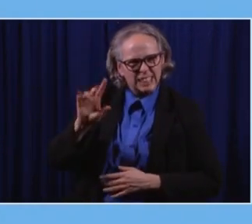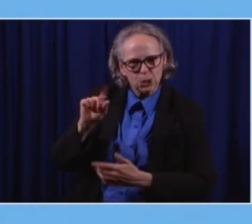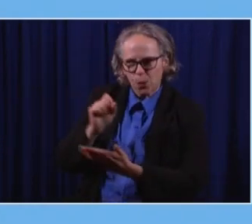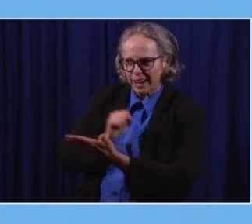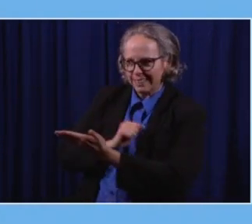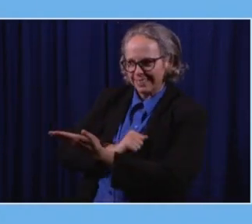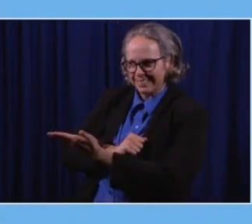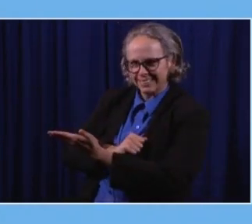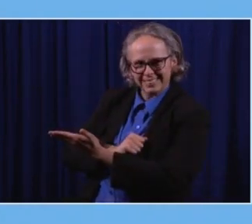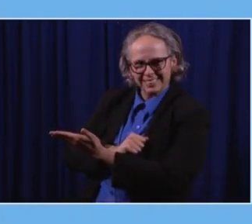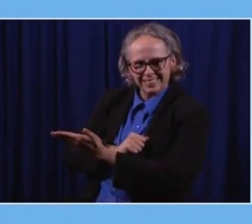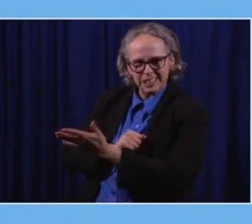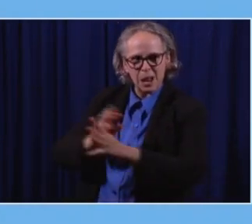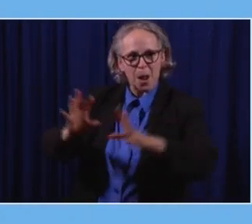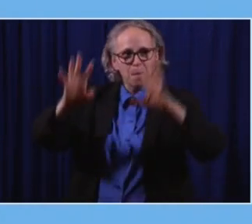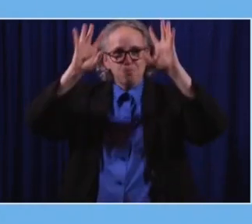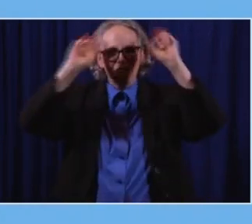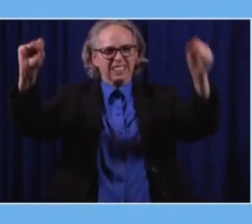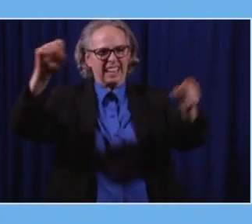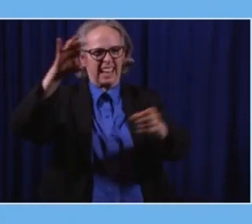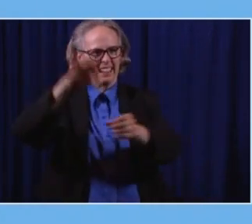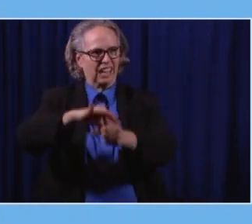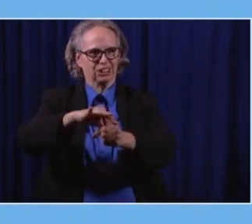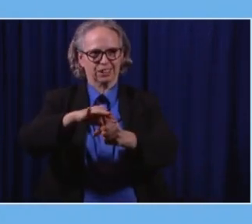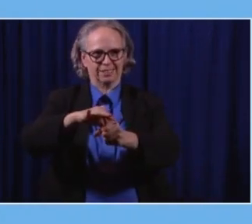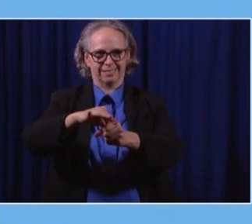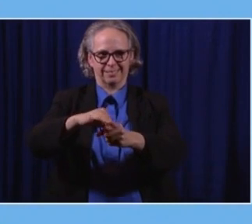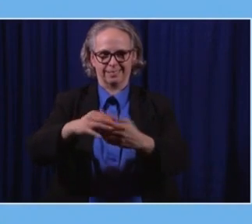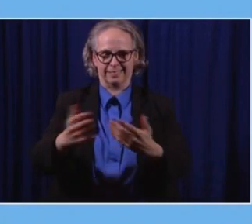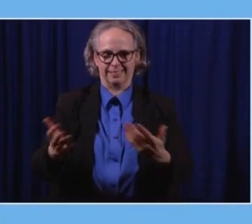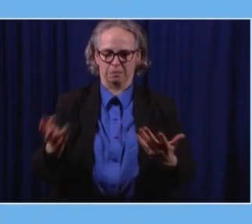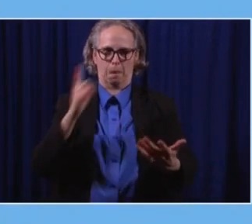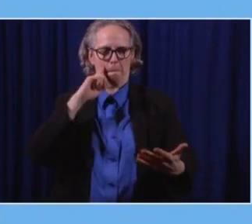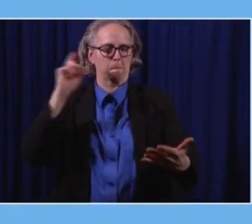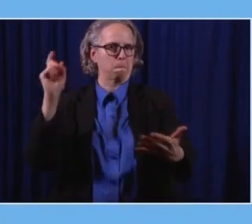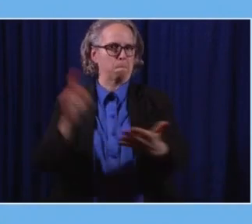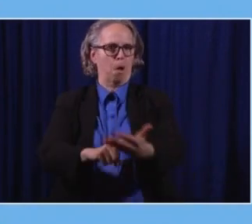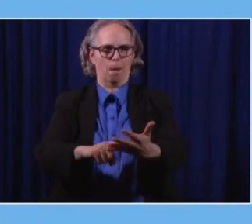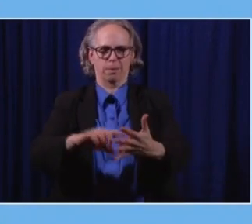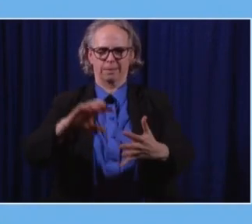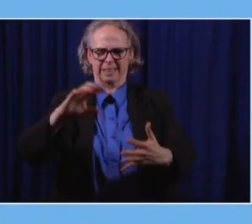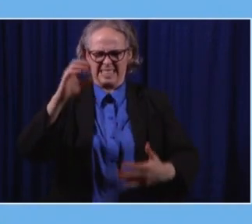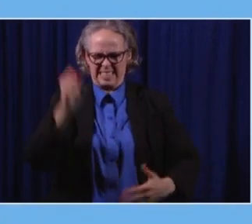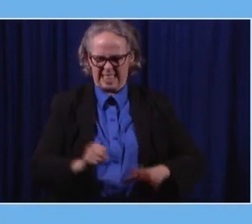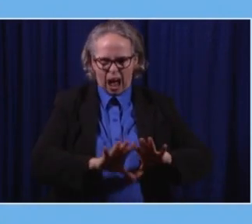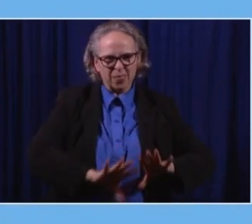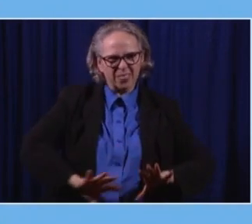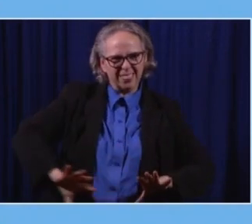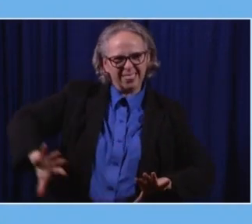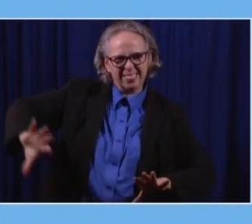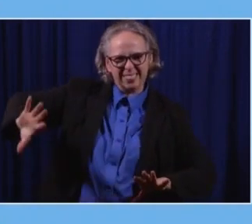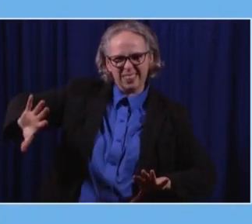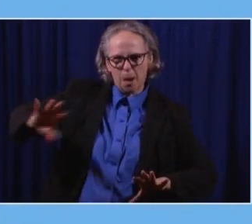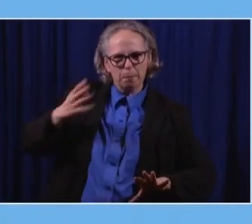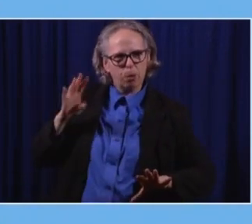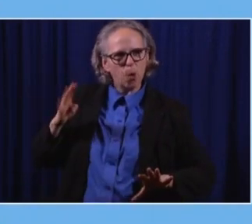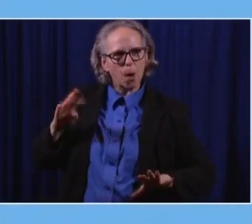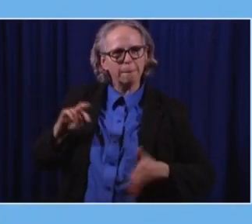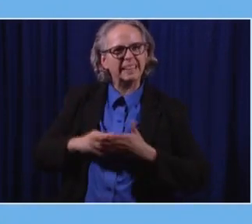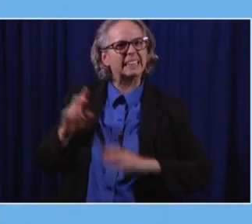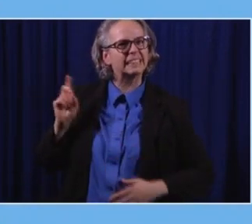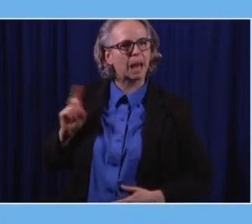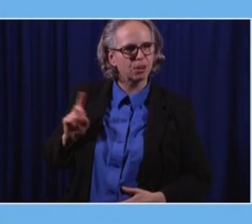Presidential election, as you basically can see, pretty much the solid South went for the Democrat, James Cox,